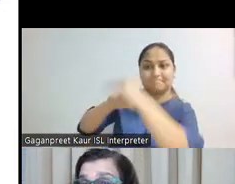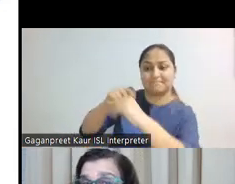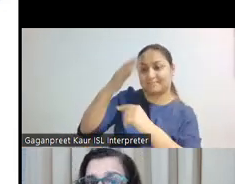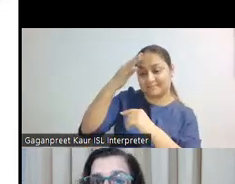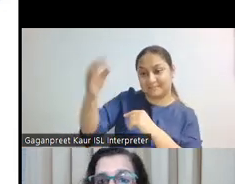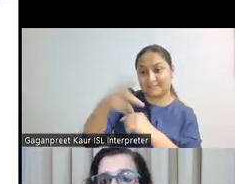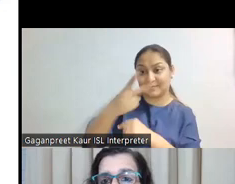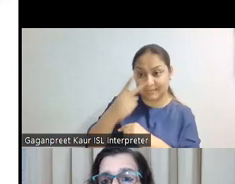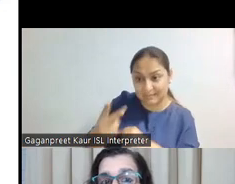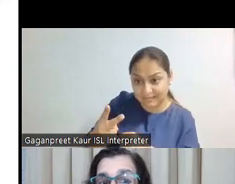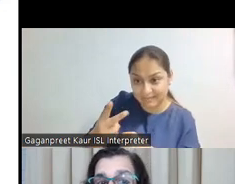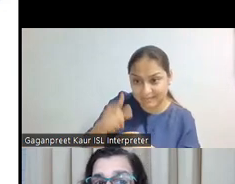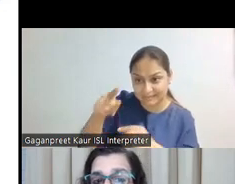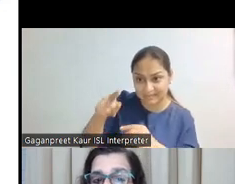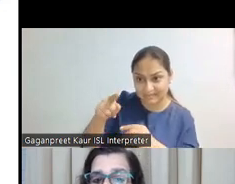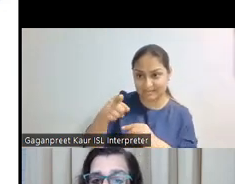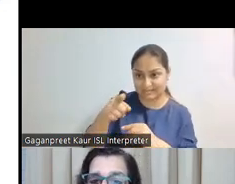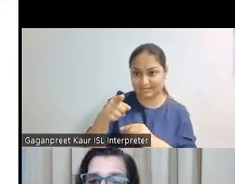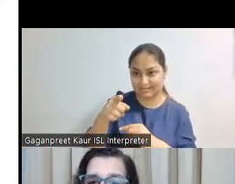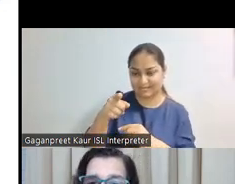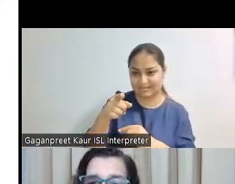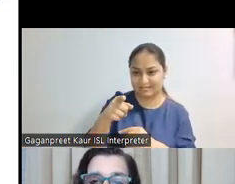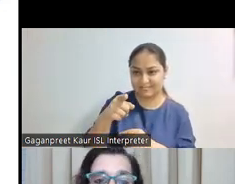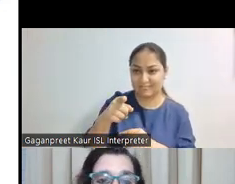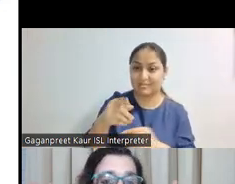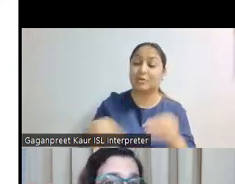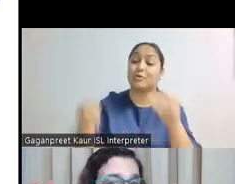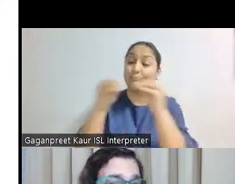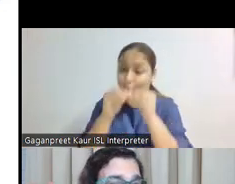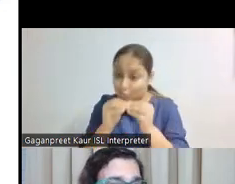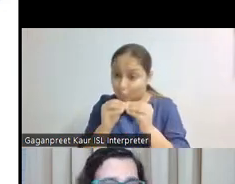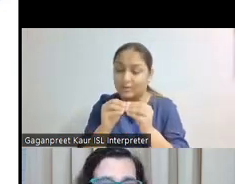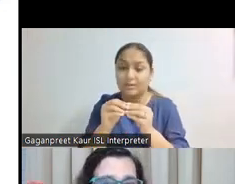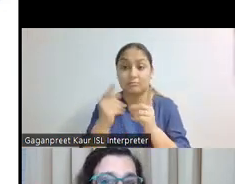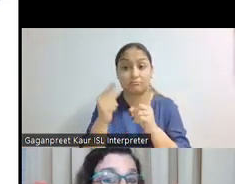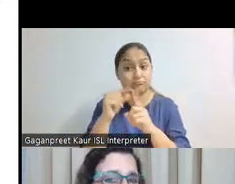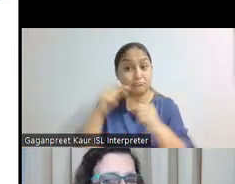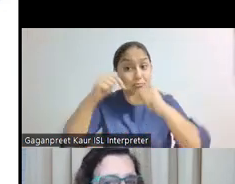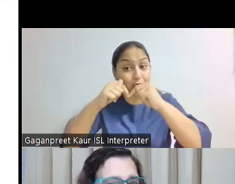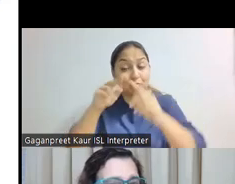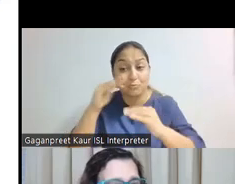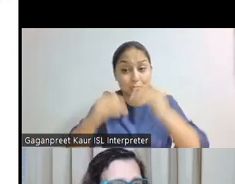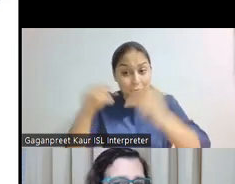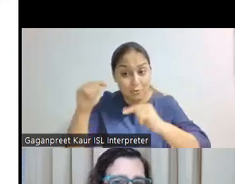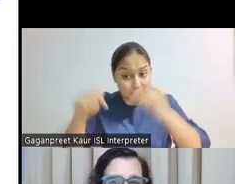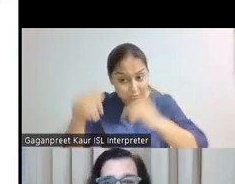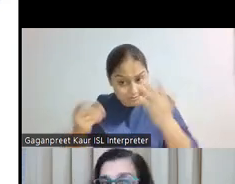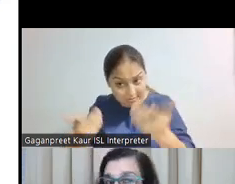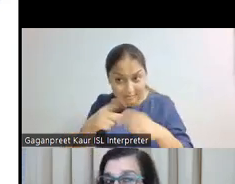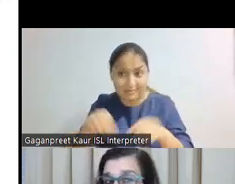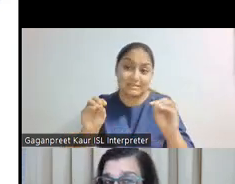line. As it goes more political, we call this political, when you start to